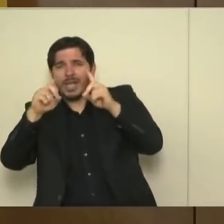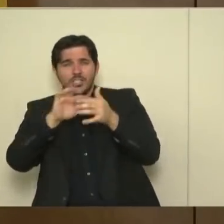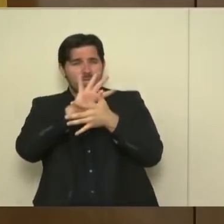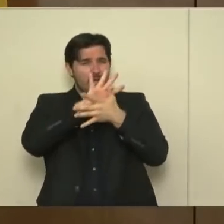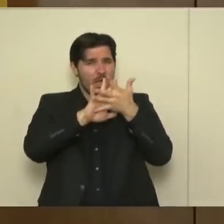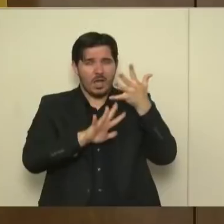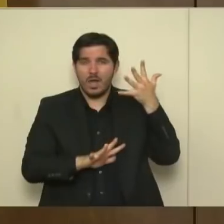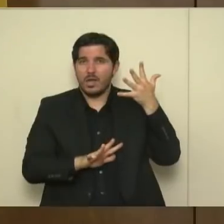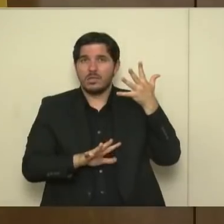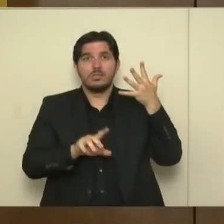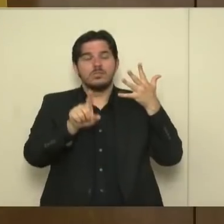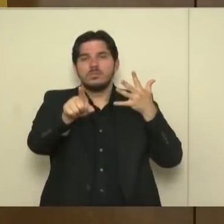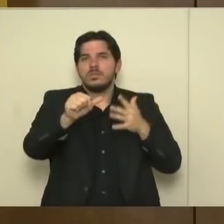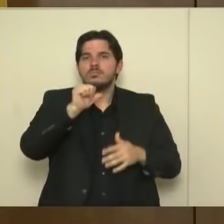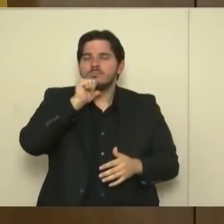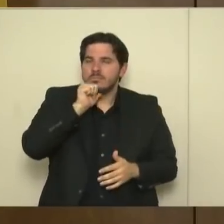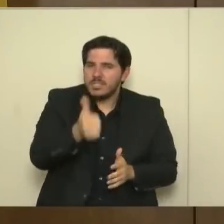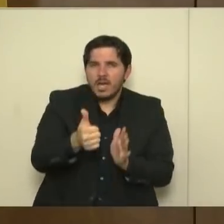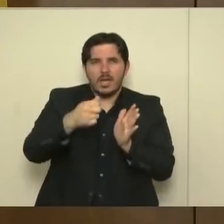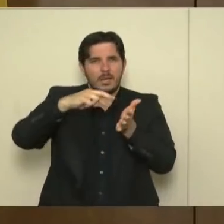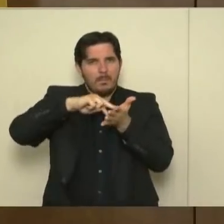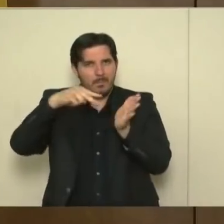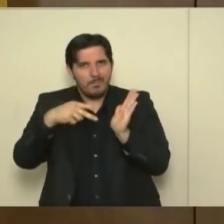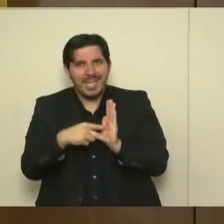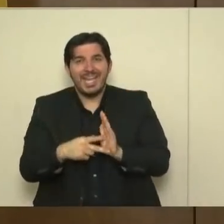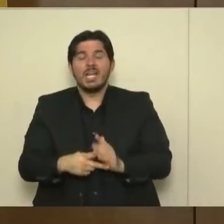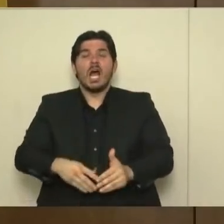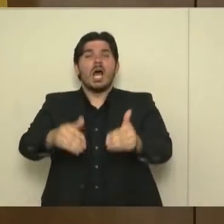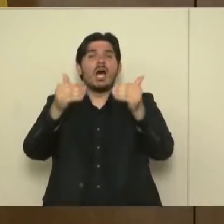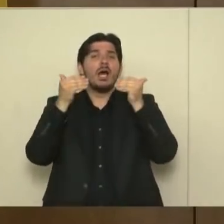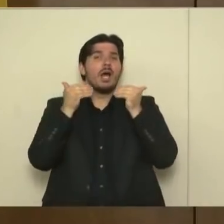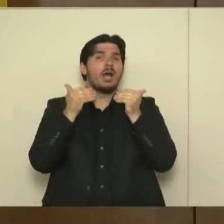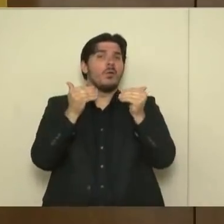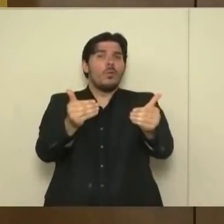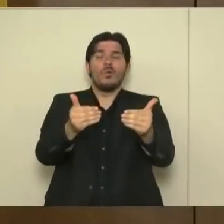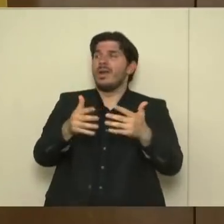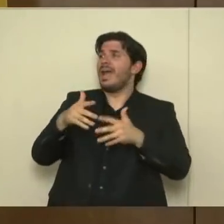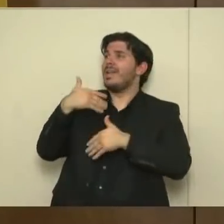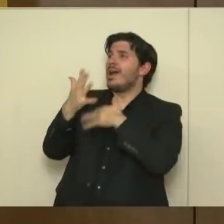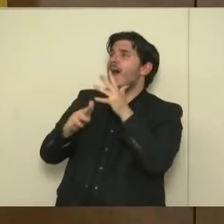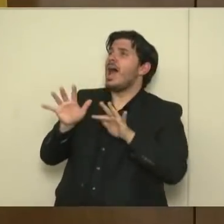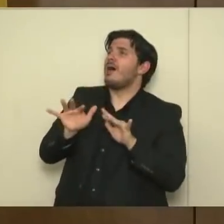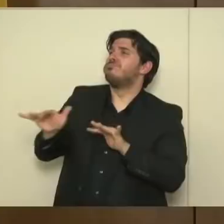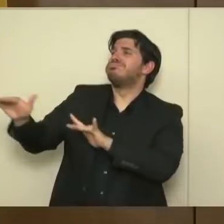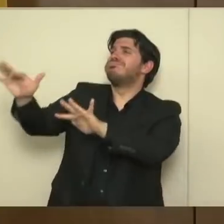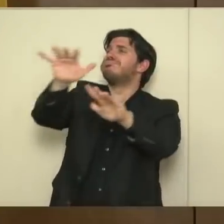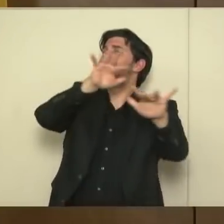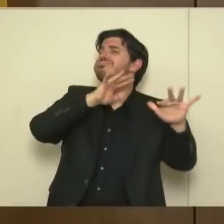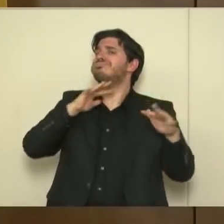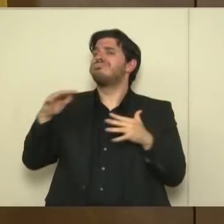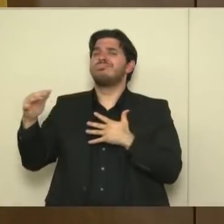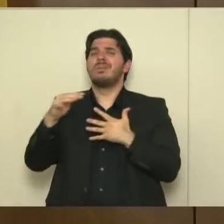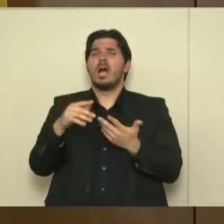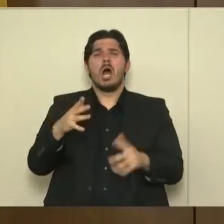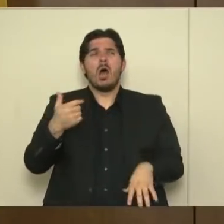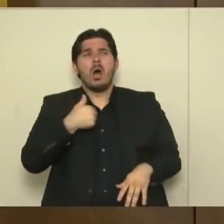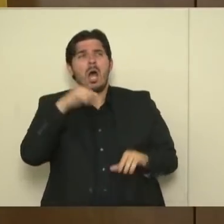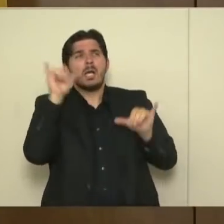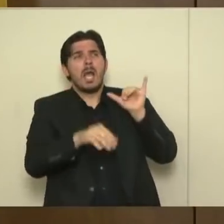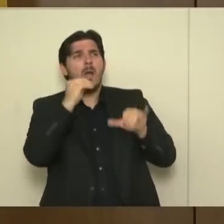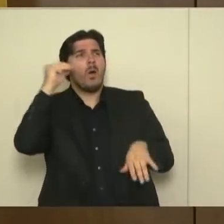not invitations for New Mexicans to ignore a stay-at-home